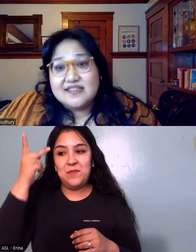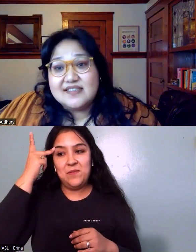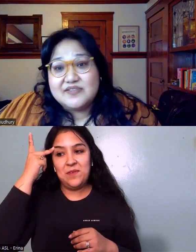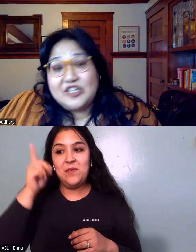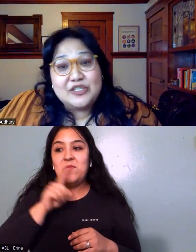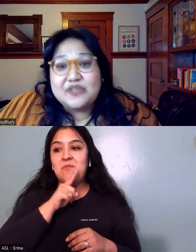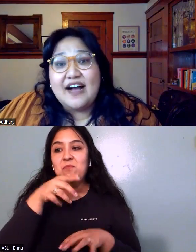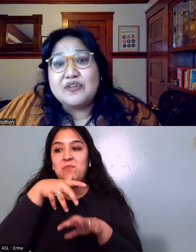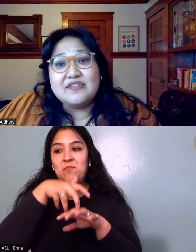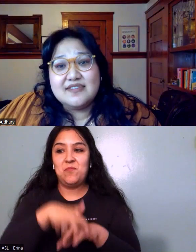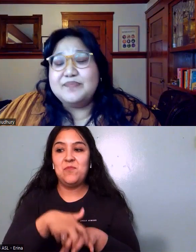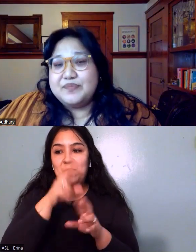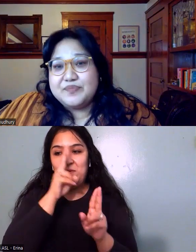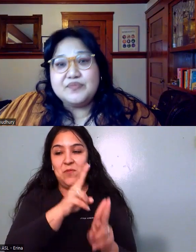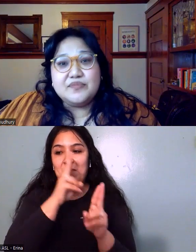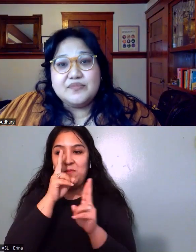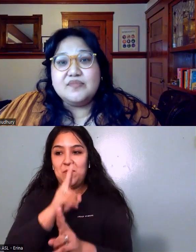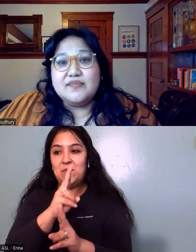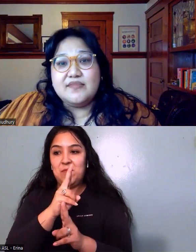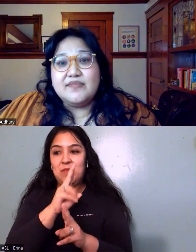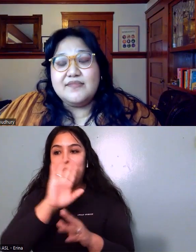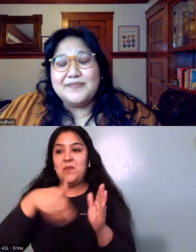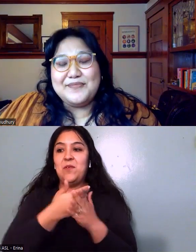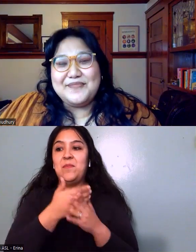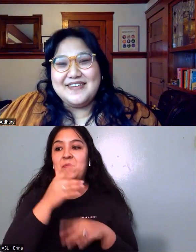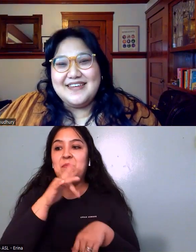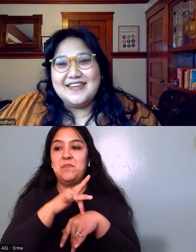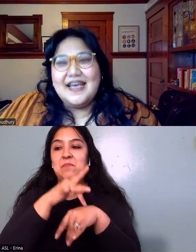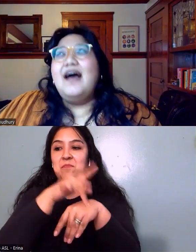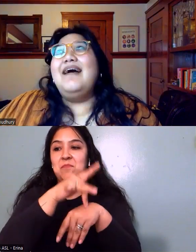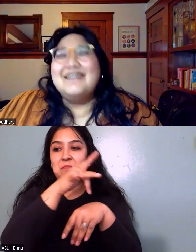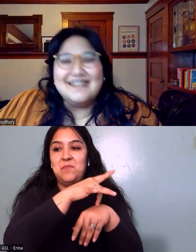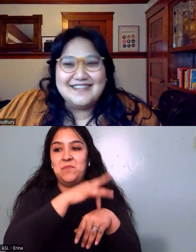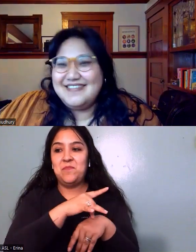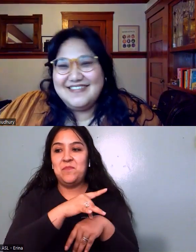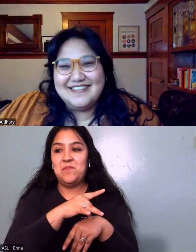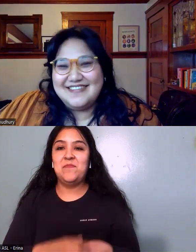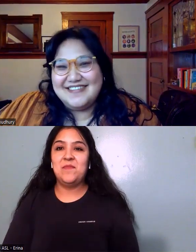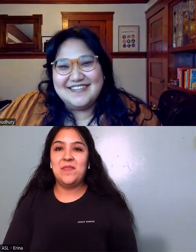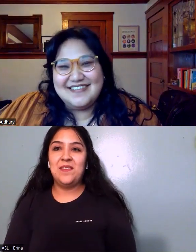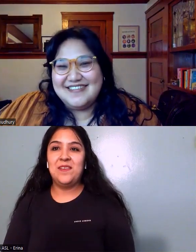places this flesh has traveled. Oh, you're such a poet every time you speak.